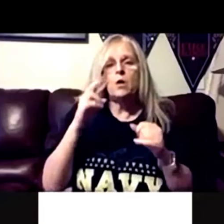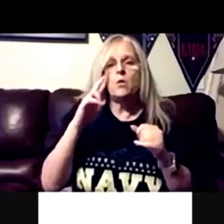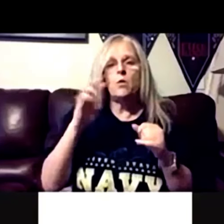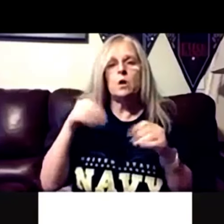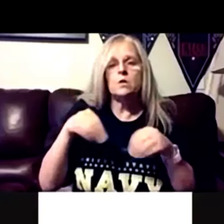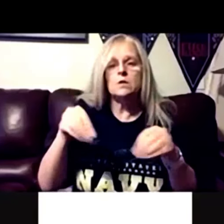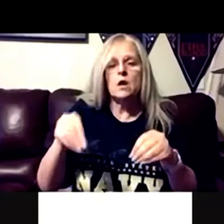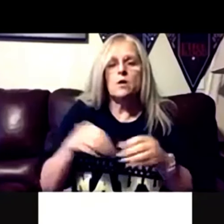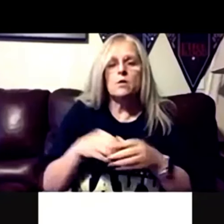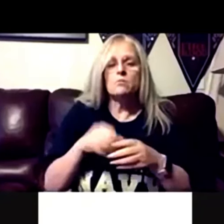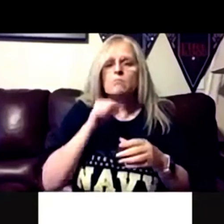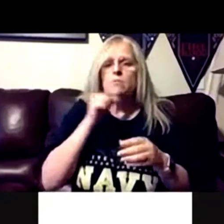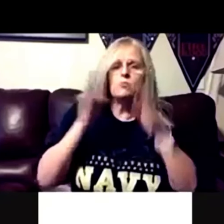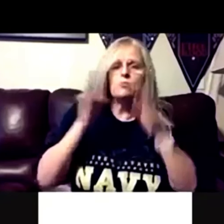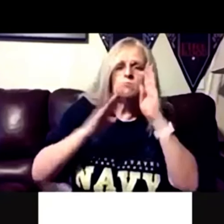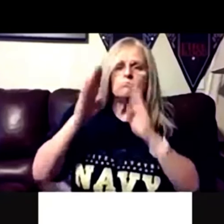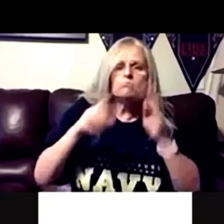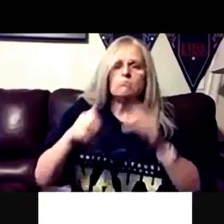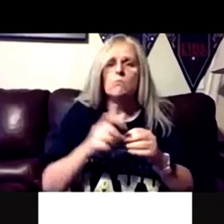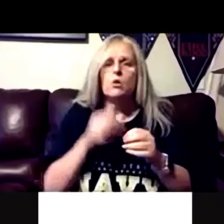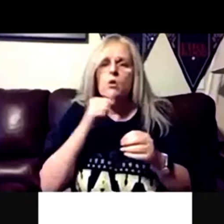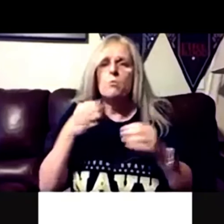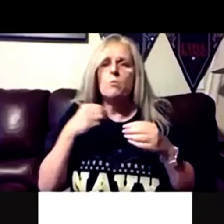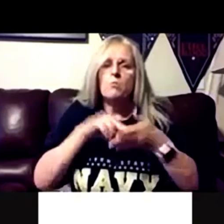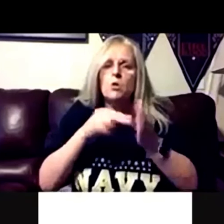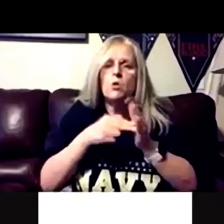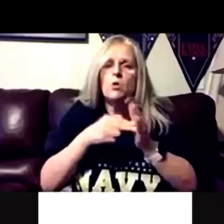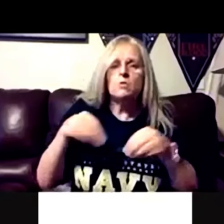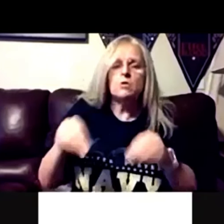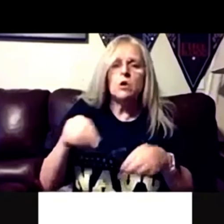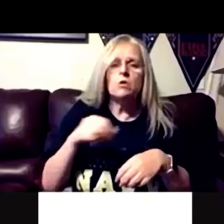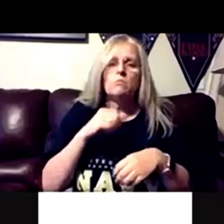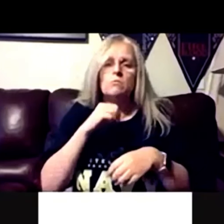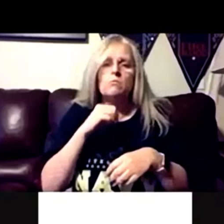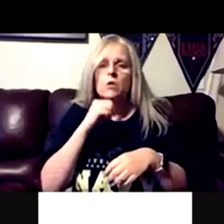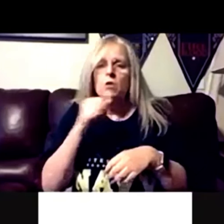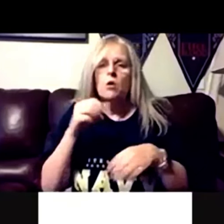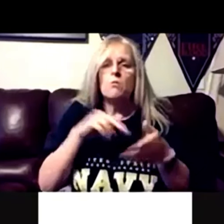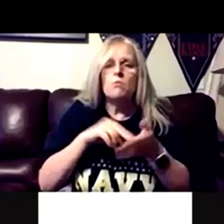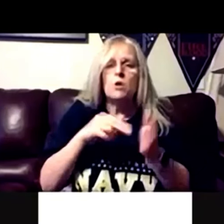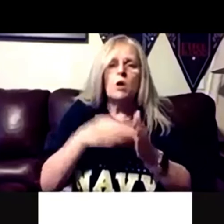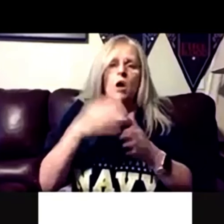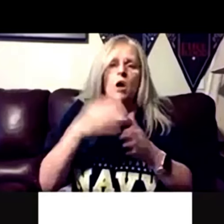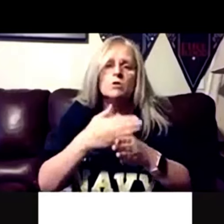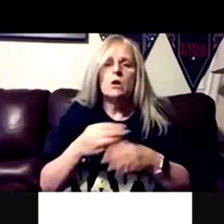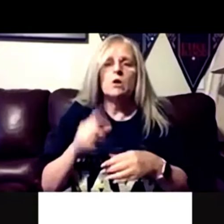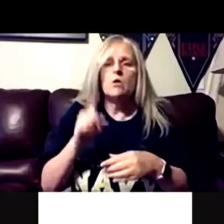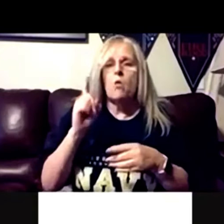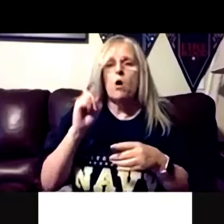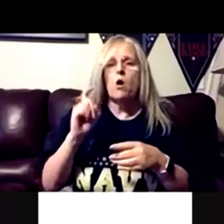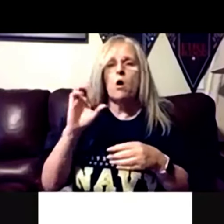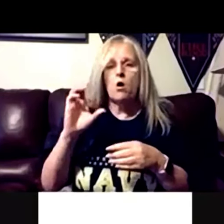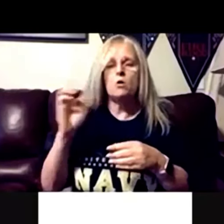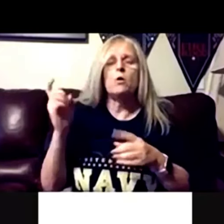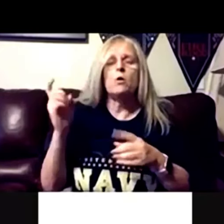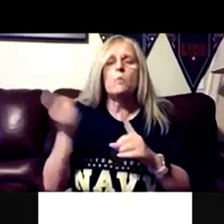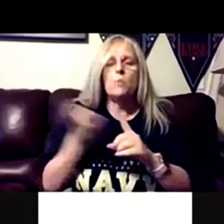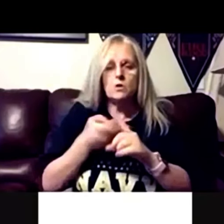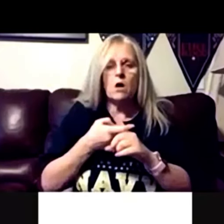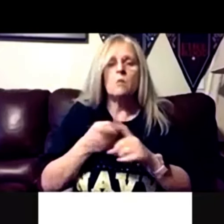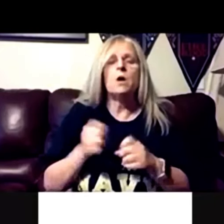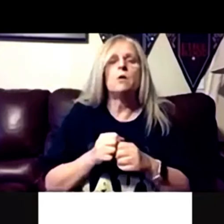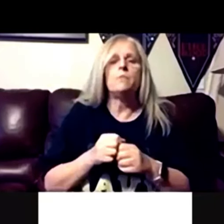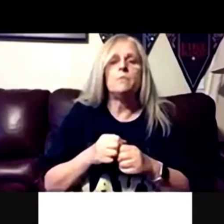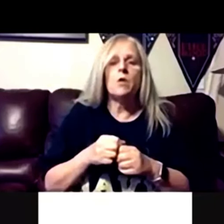that worry you. It doesn't mean you have to sell. It doesn't mean you have to recruit. It doesn't mean you have to share. Again, it is 100% automated. But in order